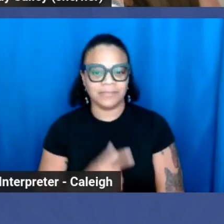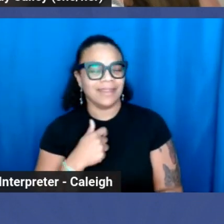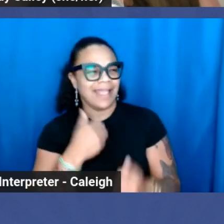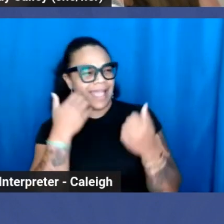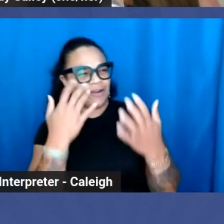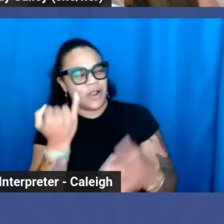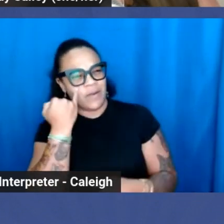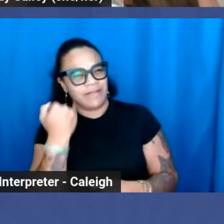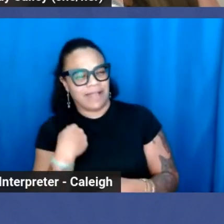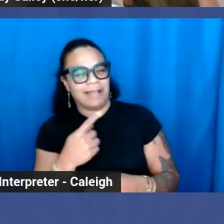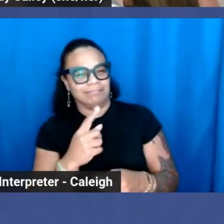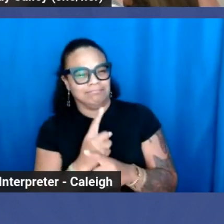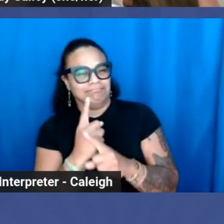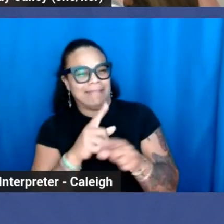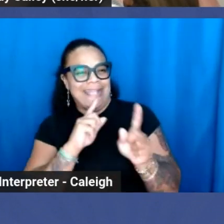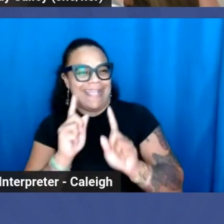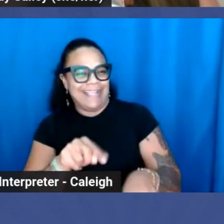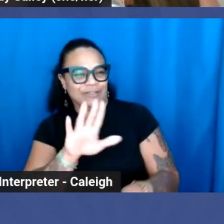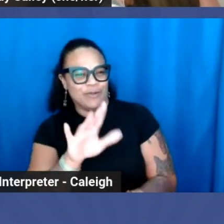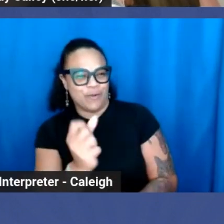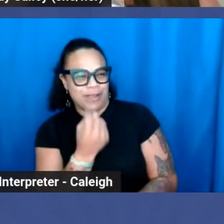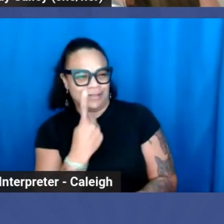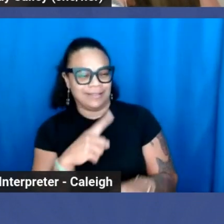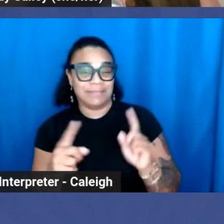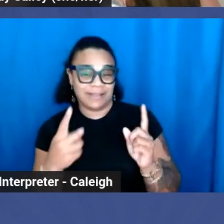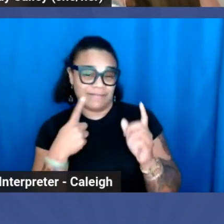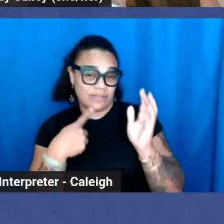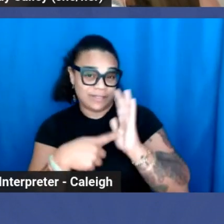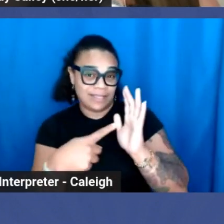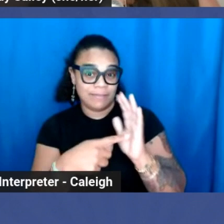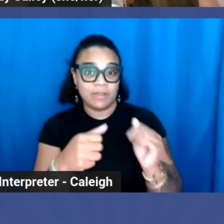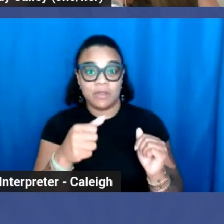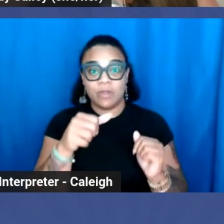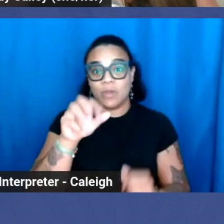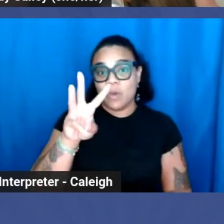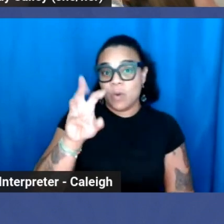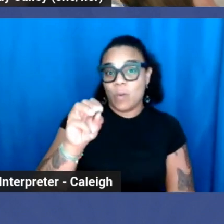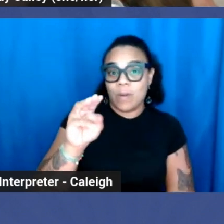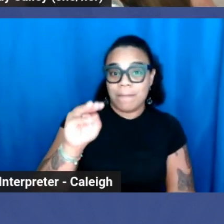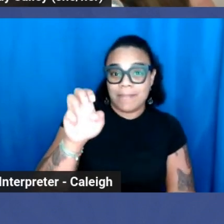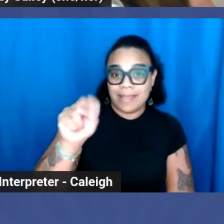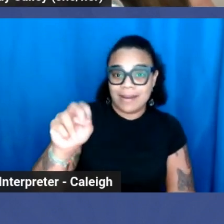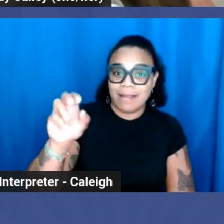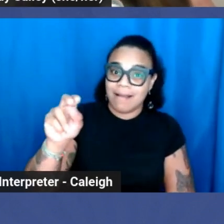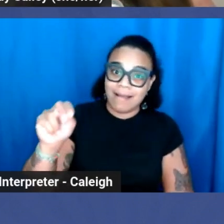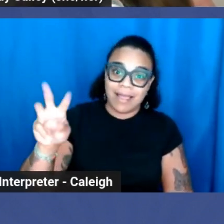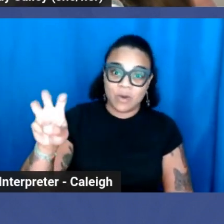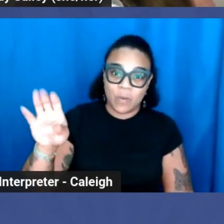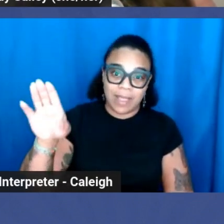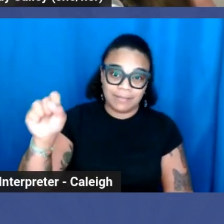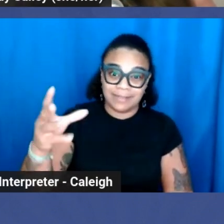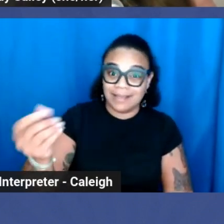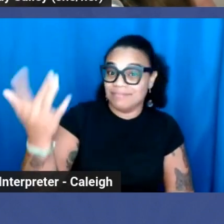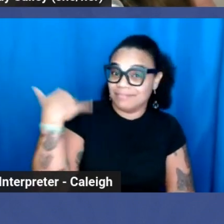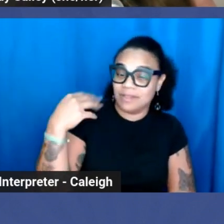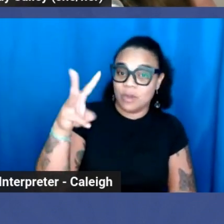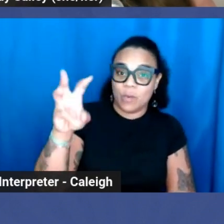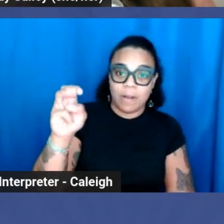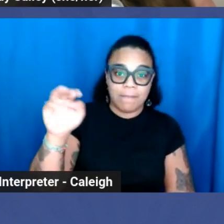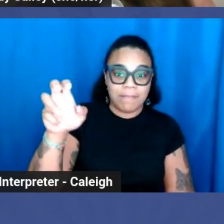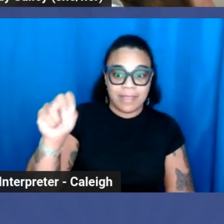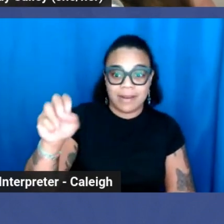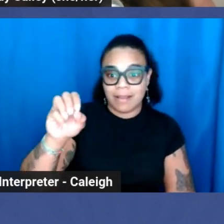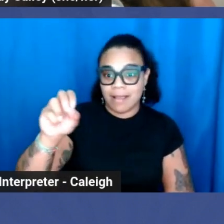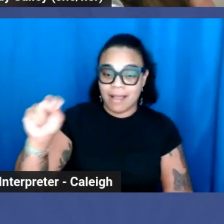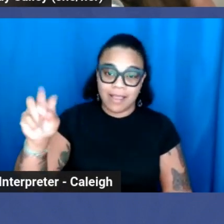the question, but I can say, for example, even with Women on Web's website and back in the day, Women on Wave, like we've seen, Women on